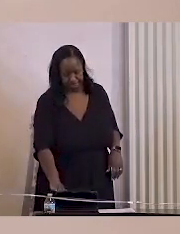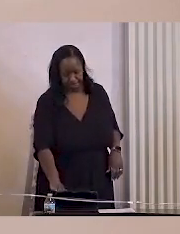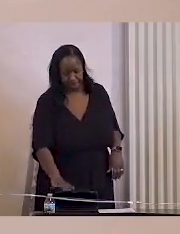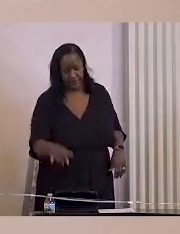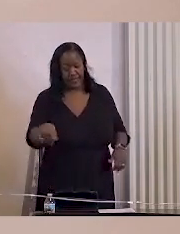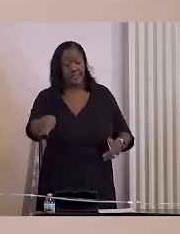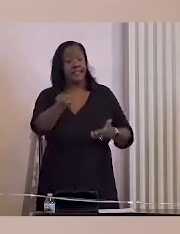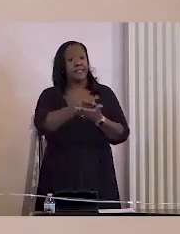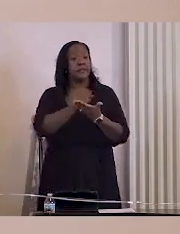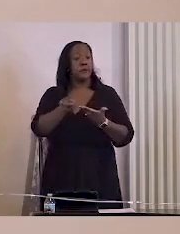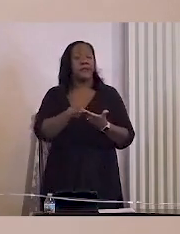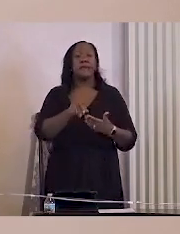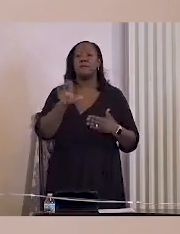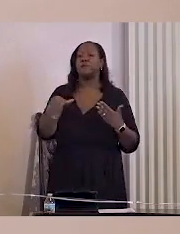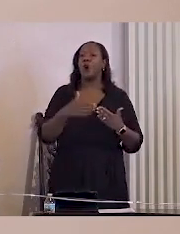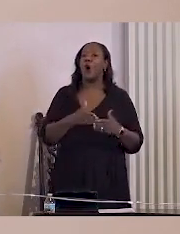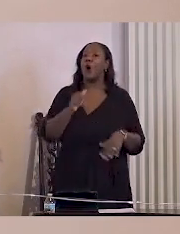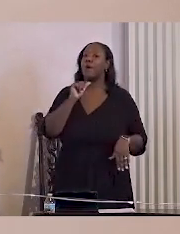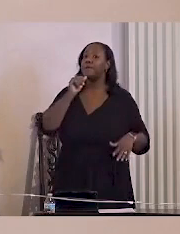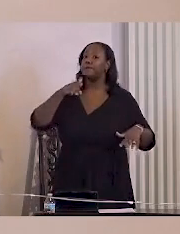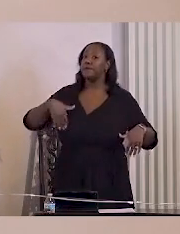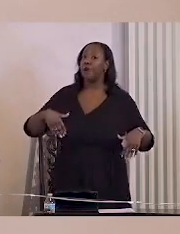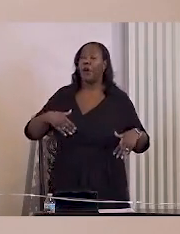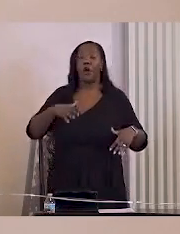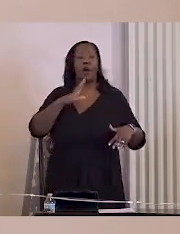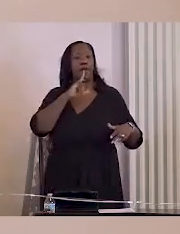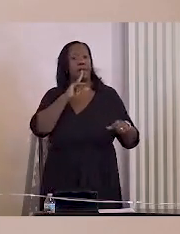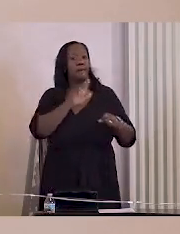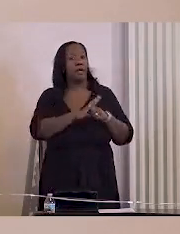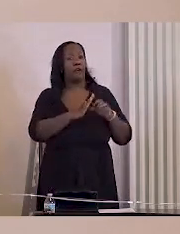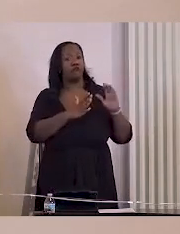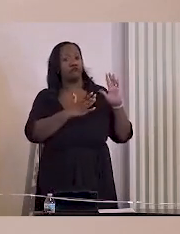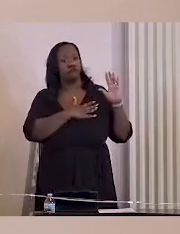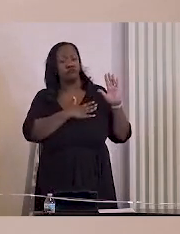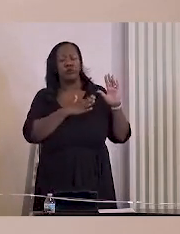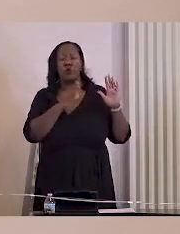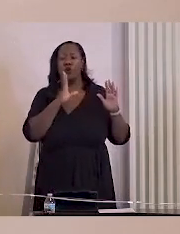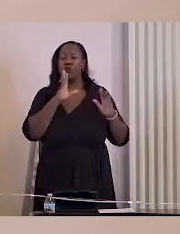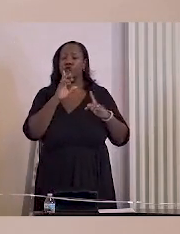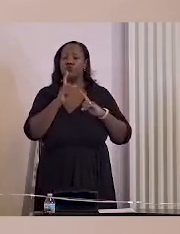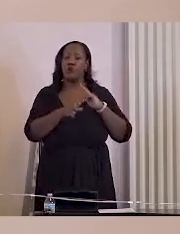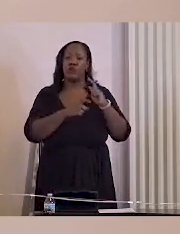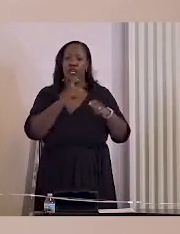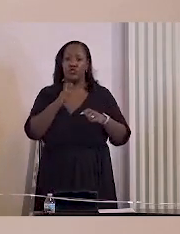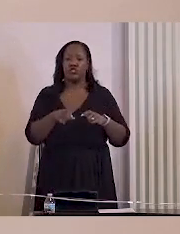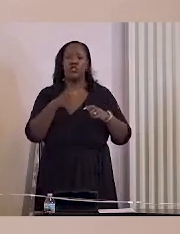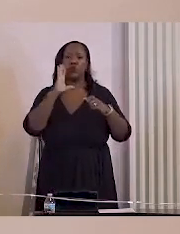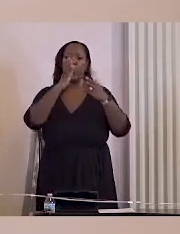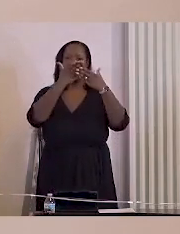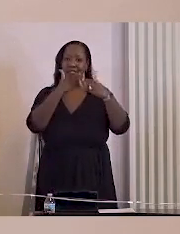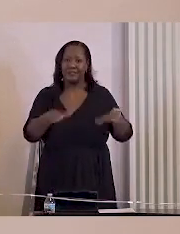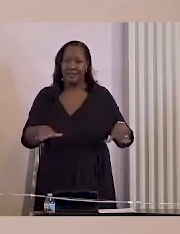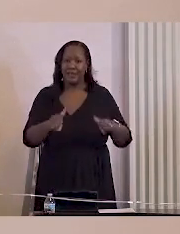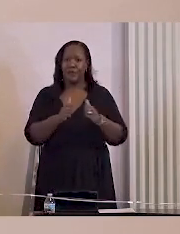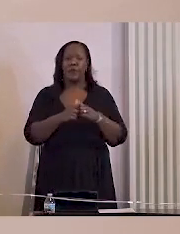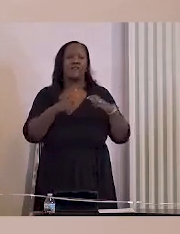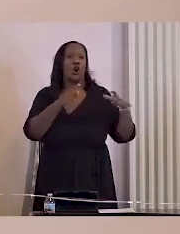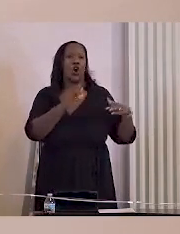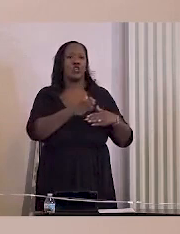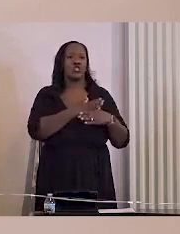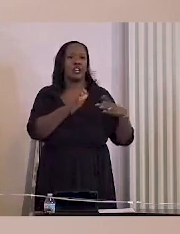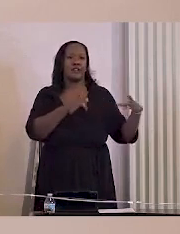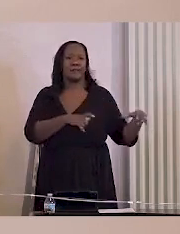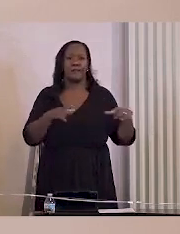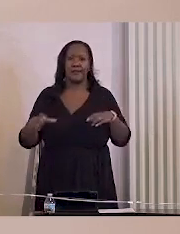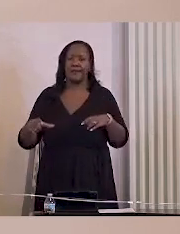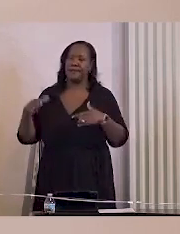This week, all non-pledged donations will be split with our Share the Plate organization of the month.